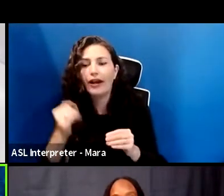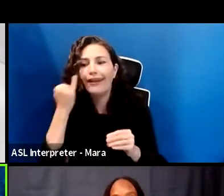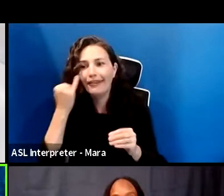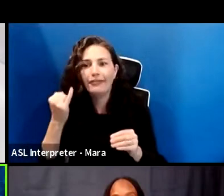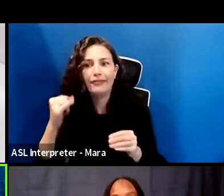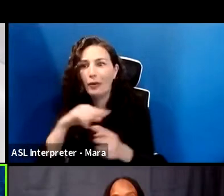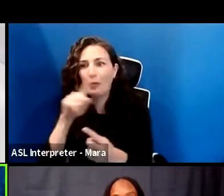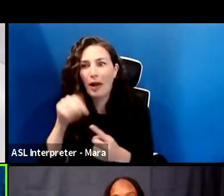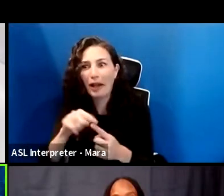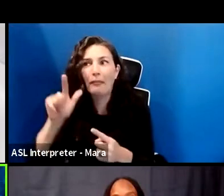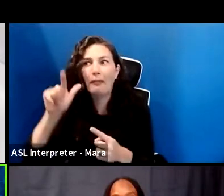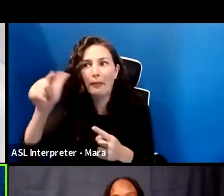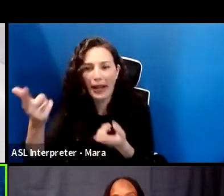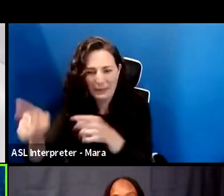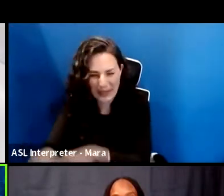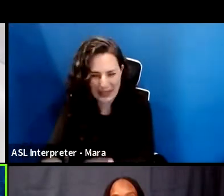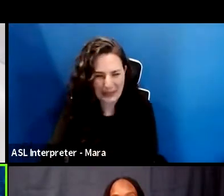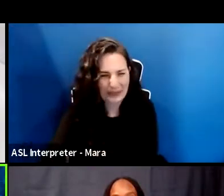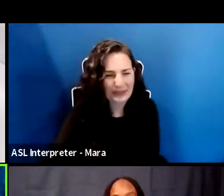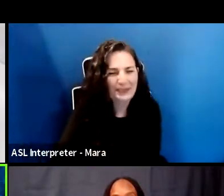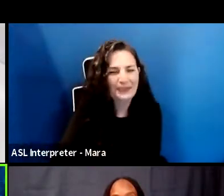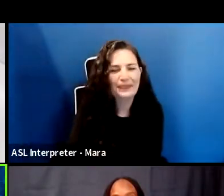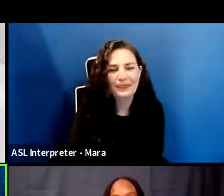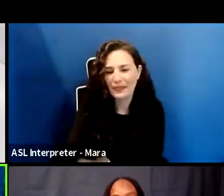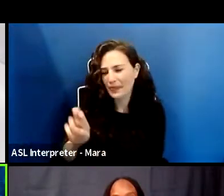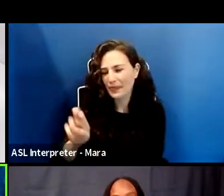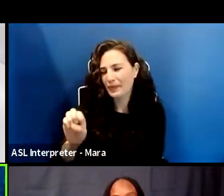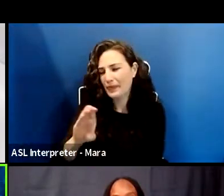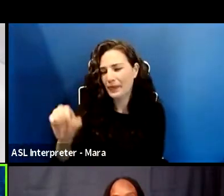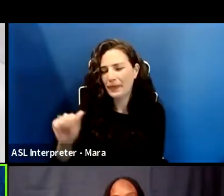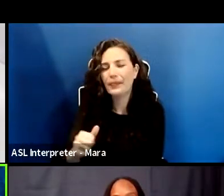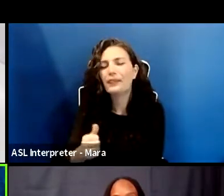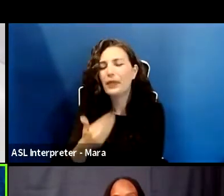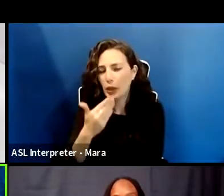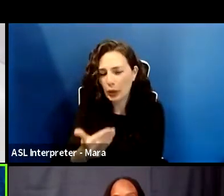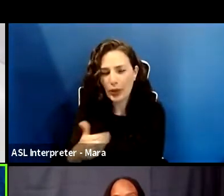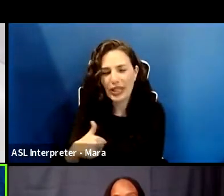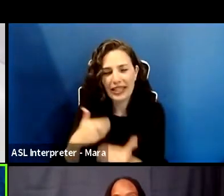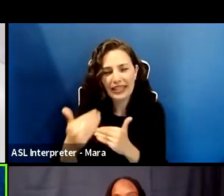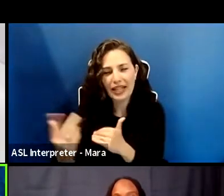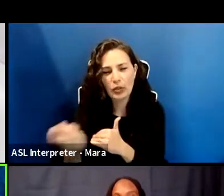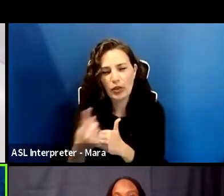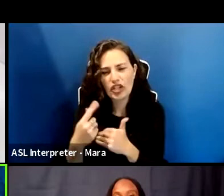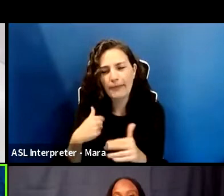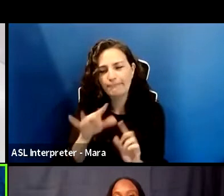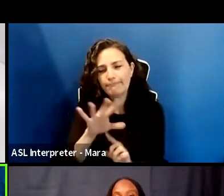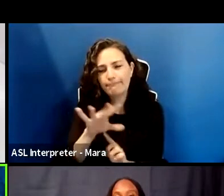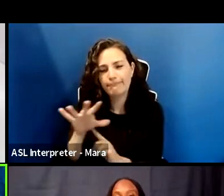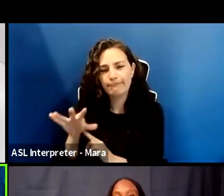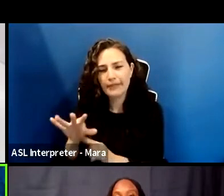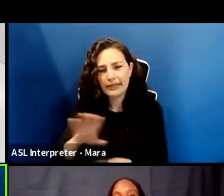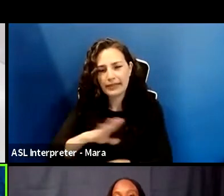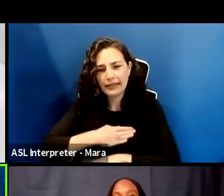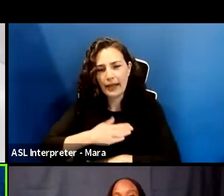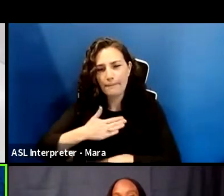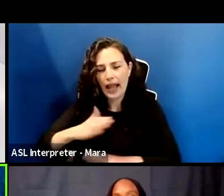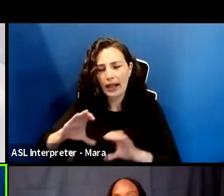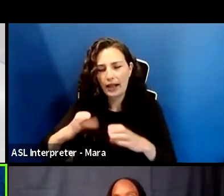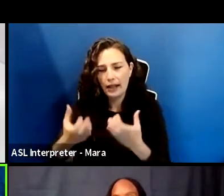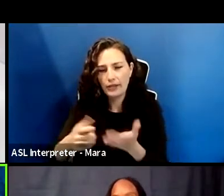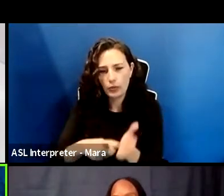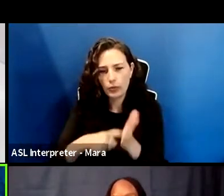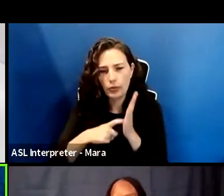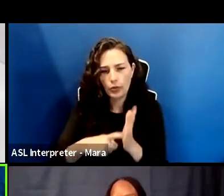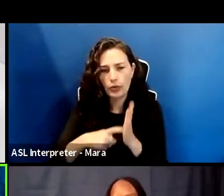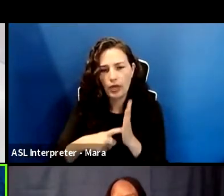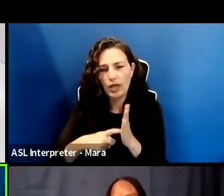We have another question that says, I'm shooting to satisfy my course requirements. Do student films require a